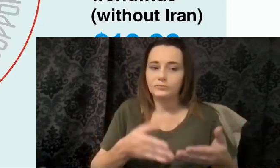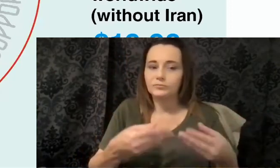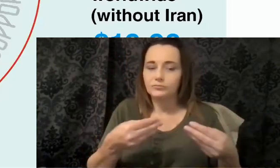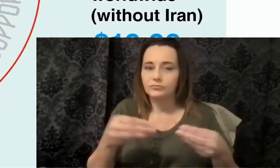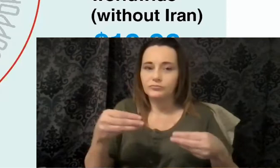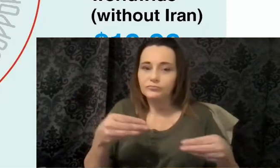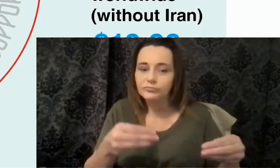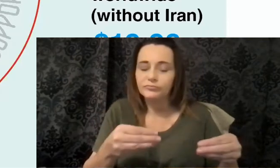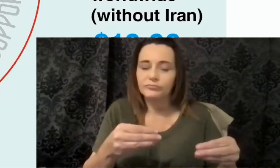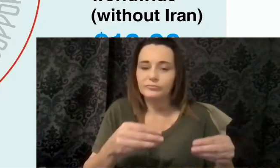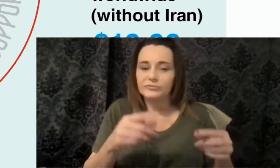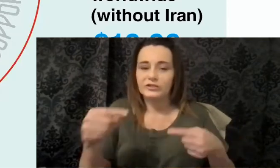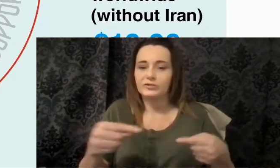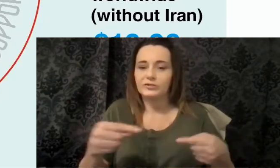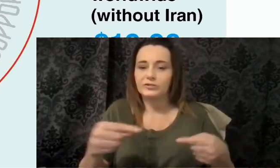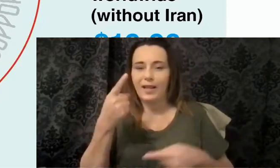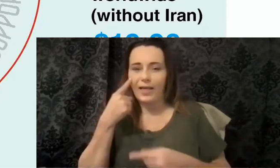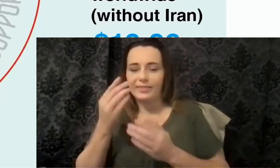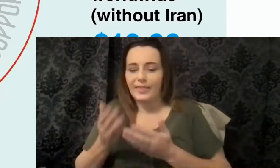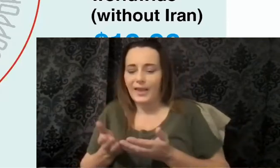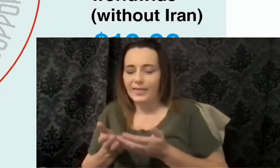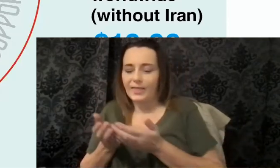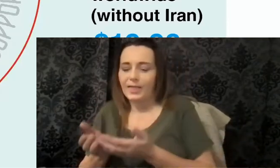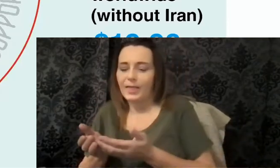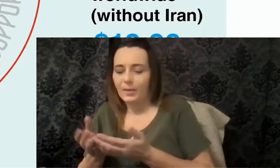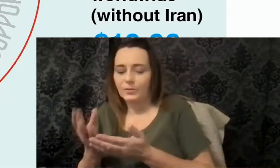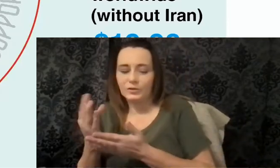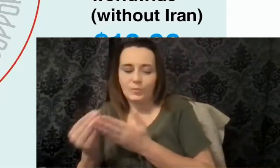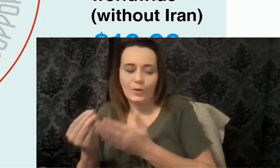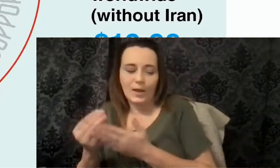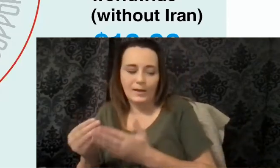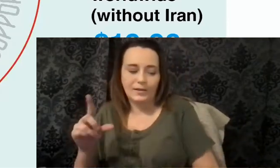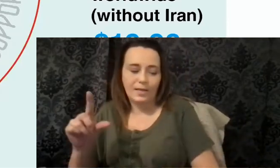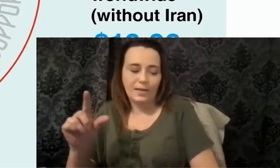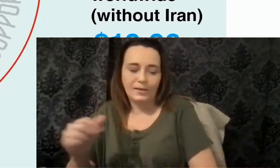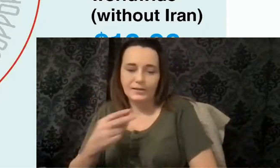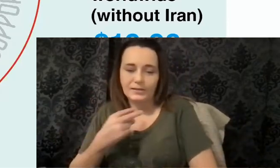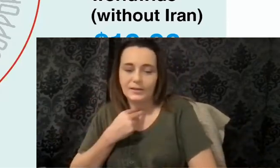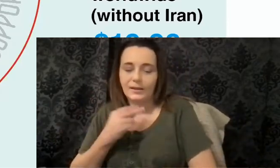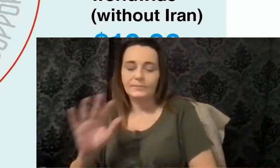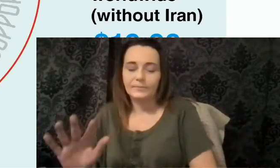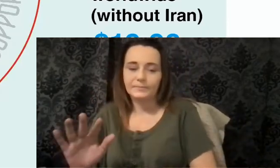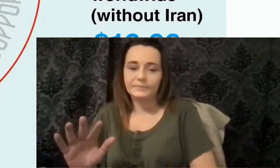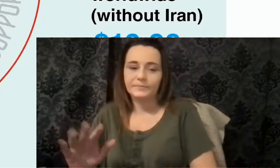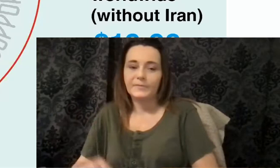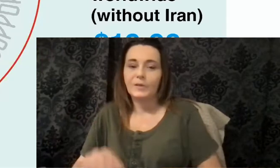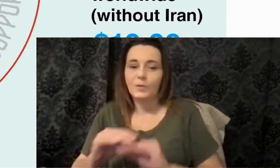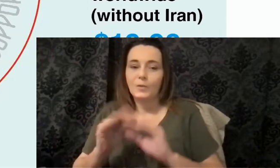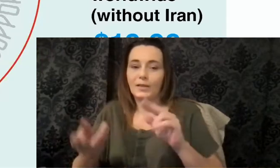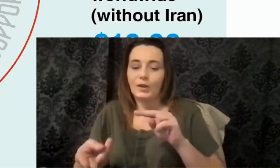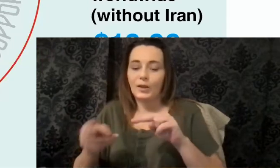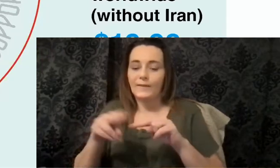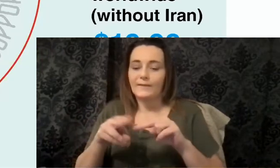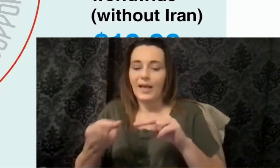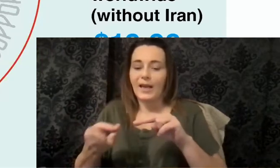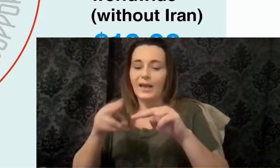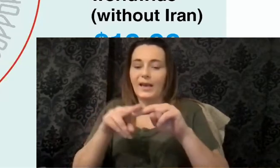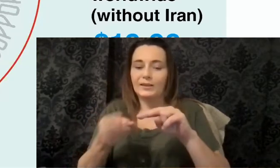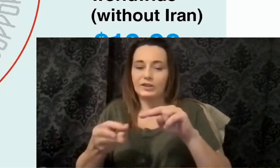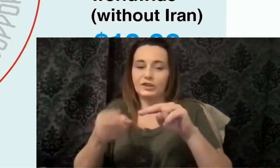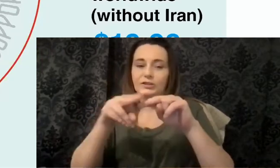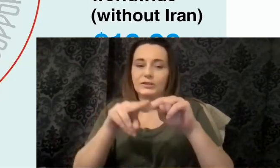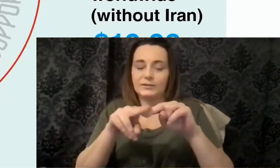I think there was a boat outside the port in Los Angeles stuck out. So obviously inflation is rising worldwide. The shipping